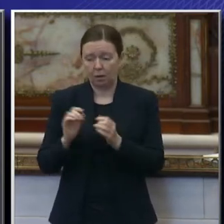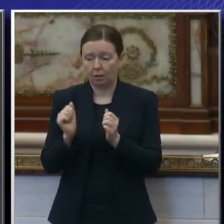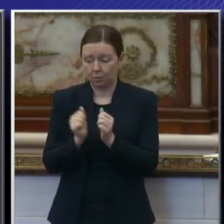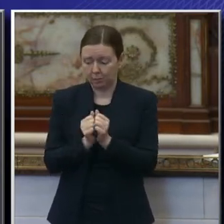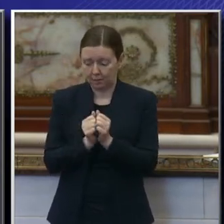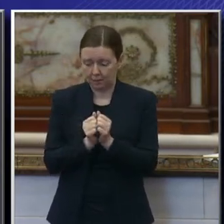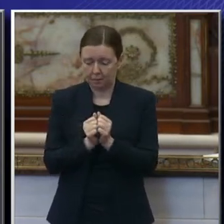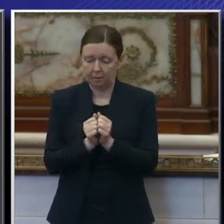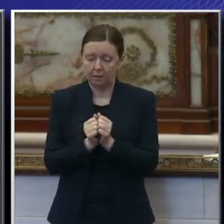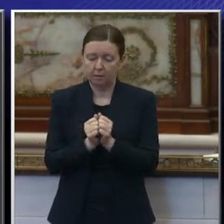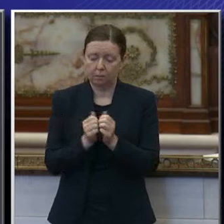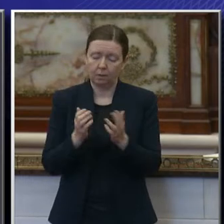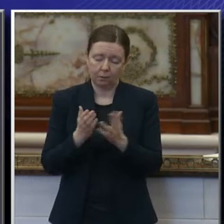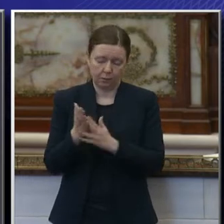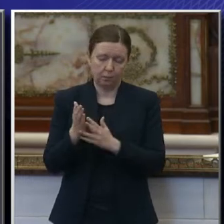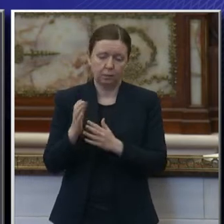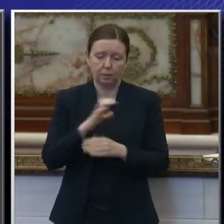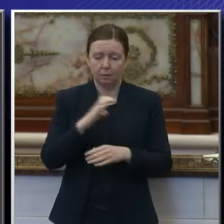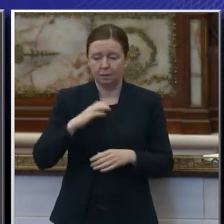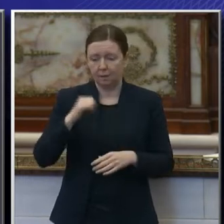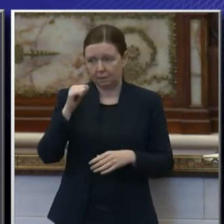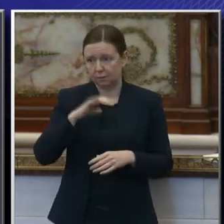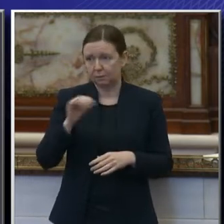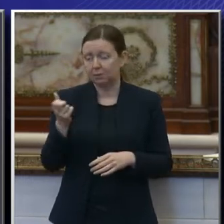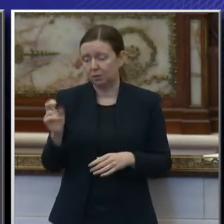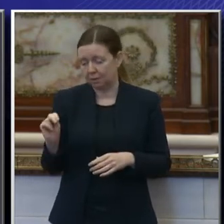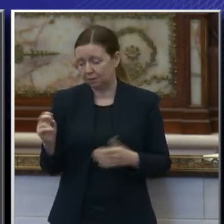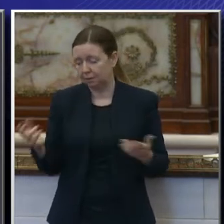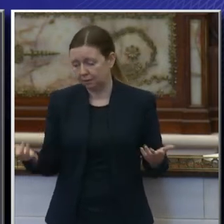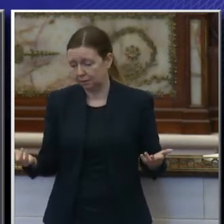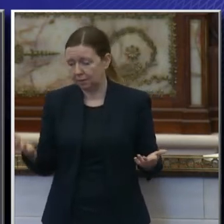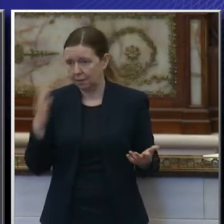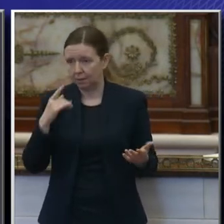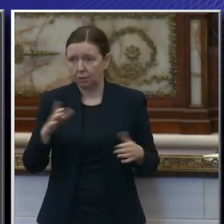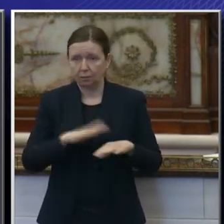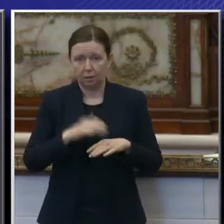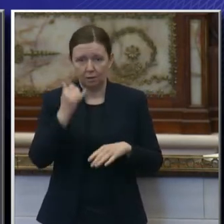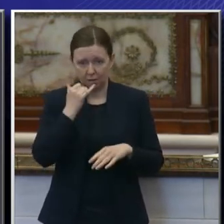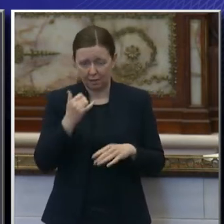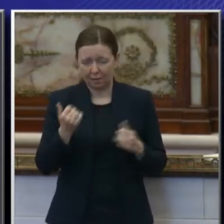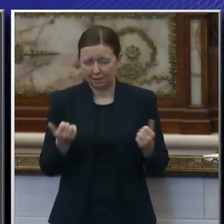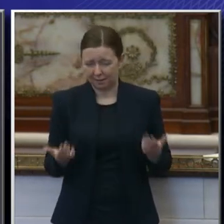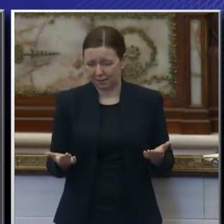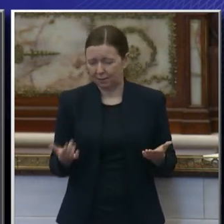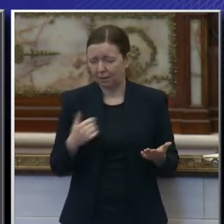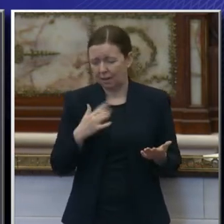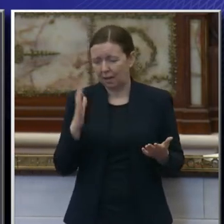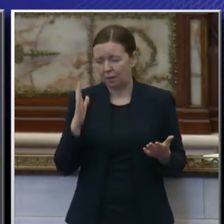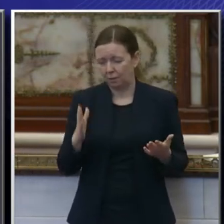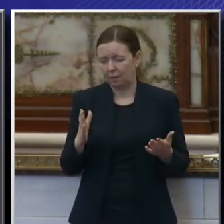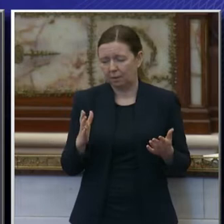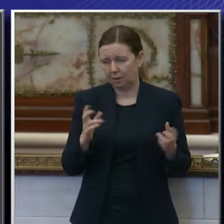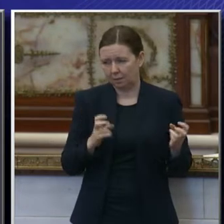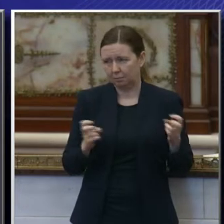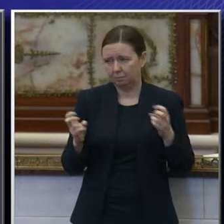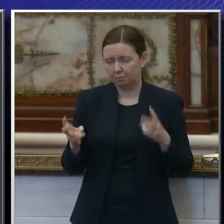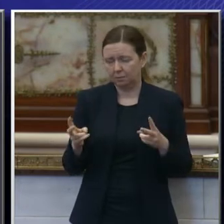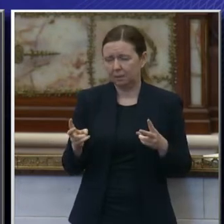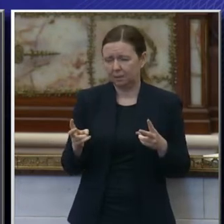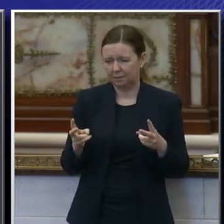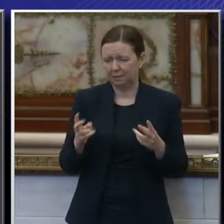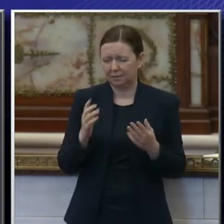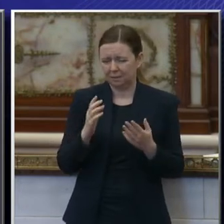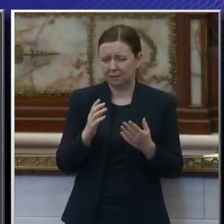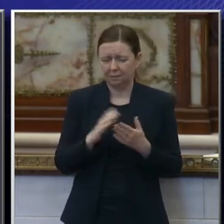well, you know, through Councilman Johnson. So, Councilman, I know you're on the line there. I will be putting a